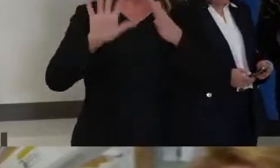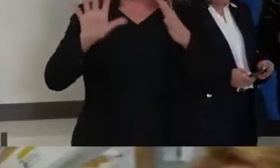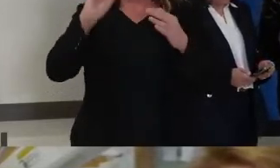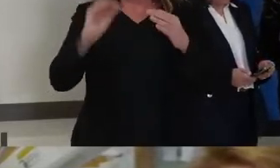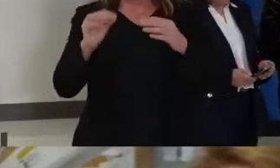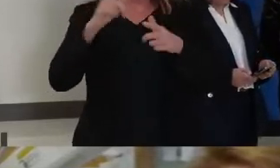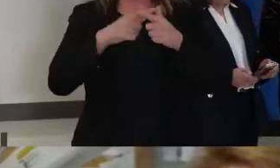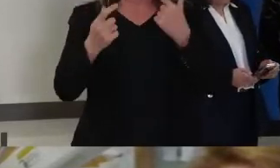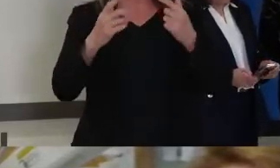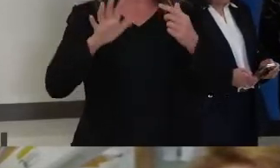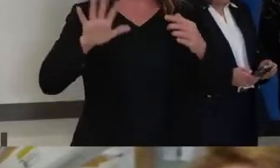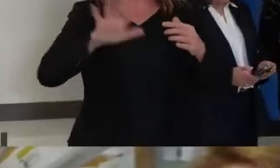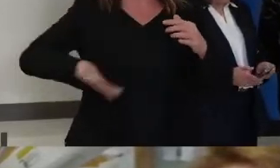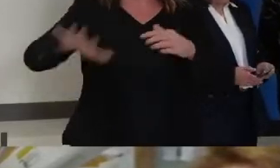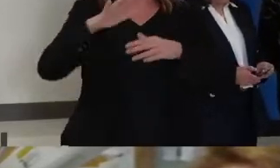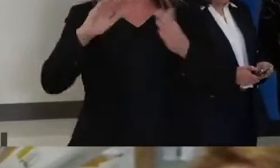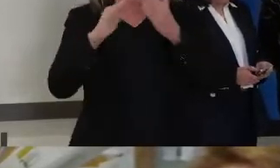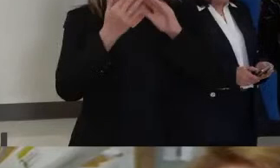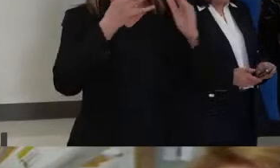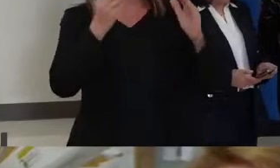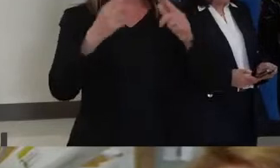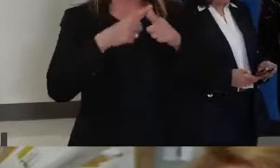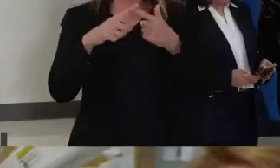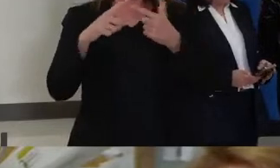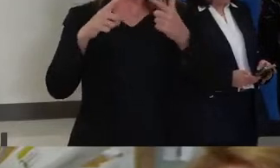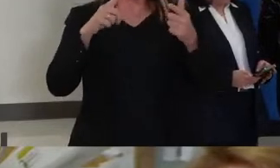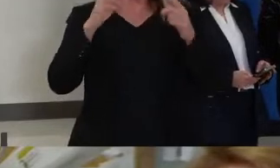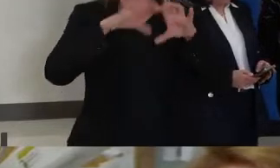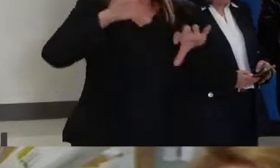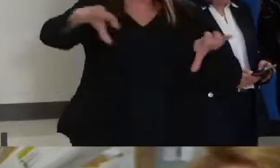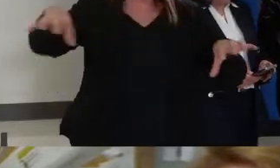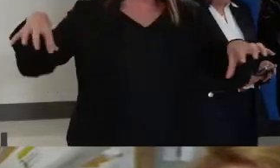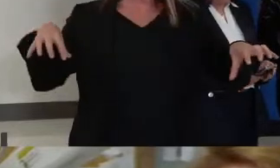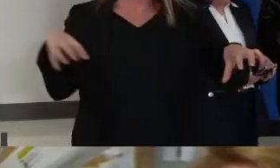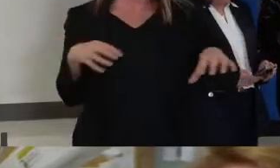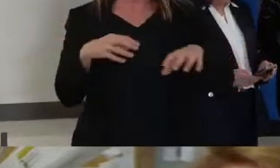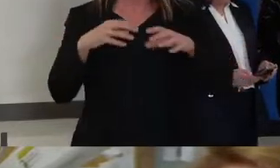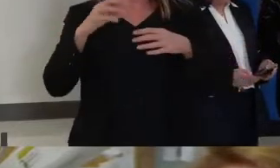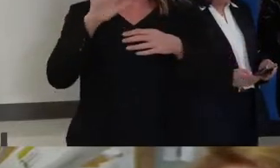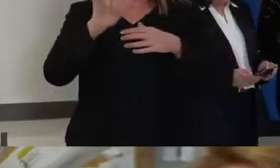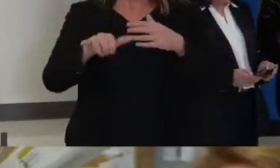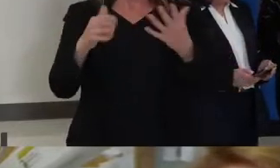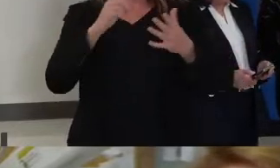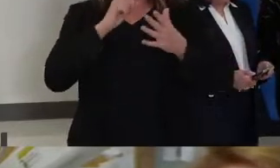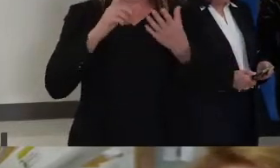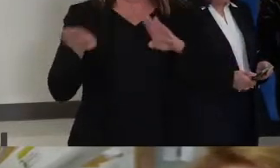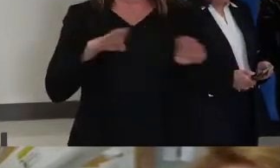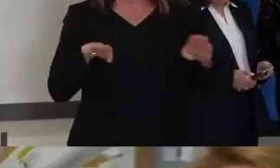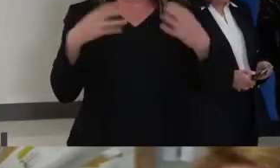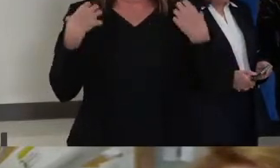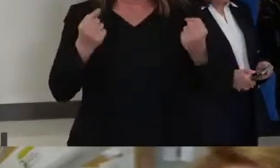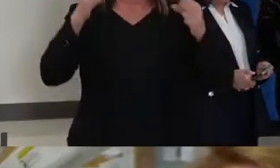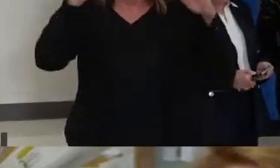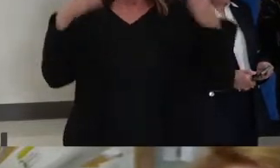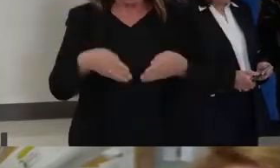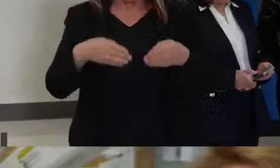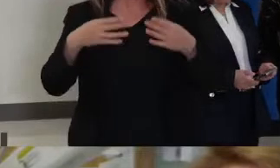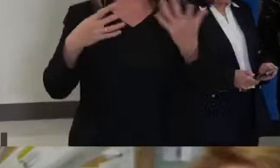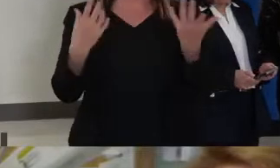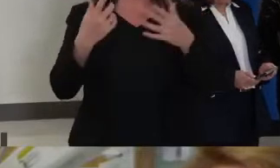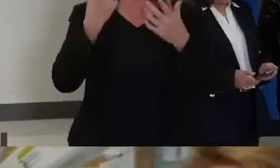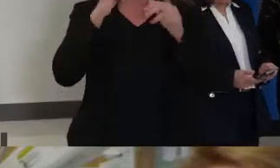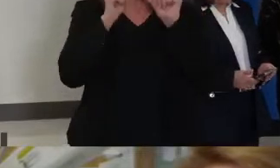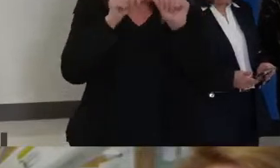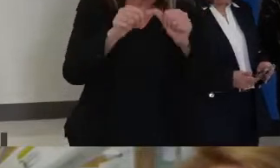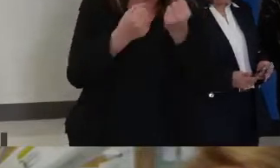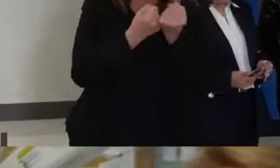in the scattered site model that we've been building, whether that's really behavioral health focused board and care settings or